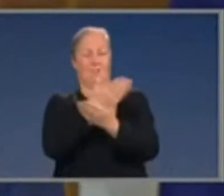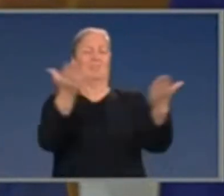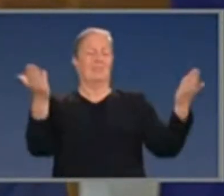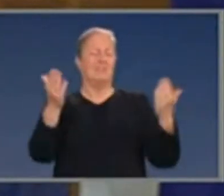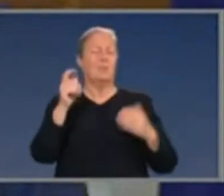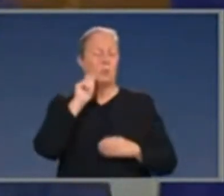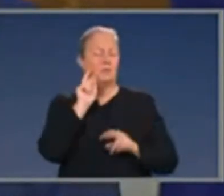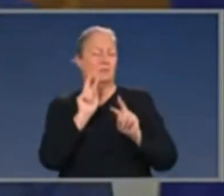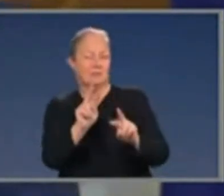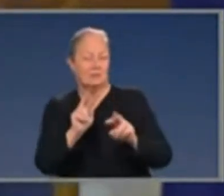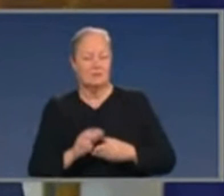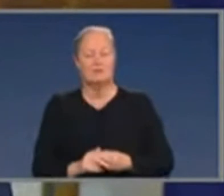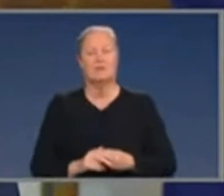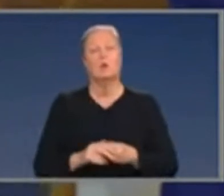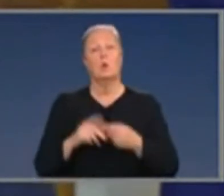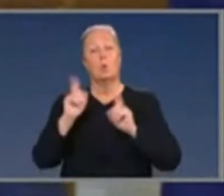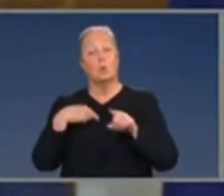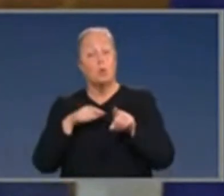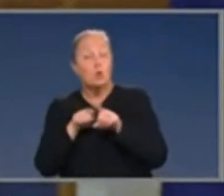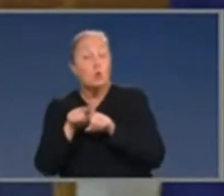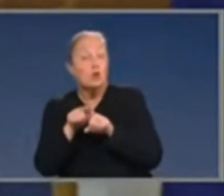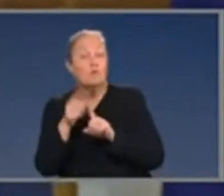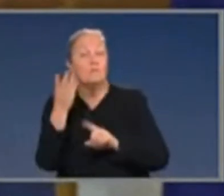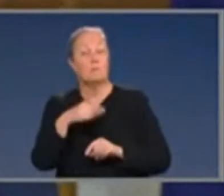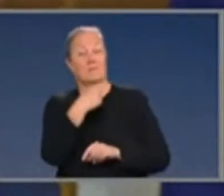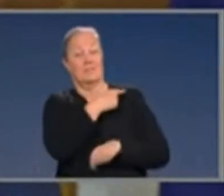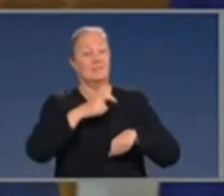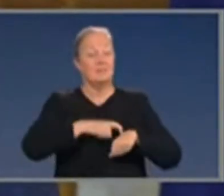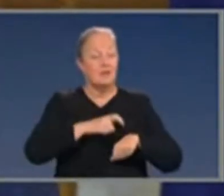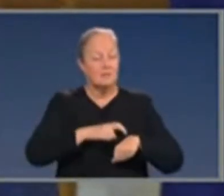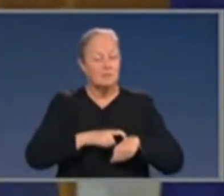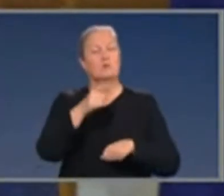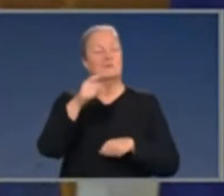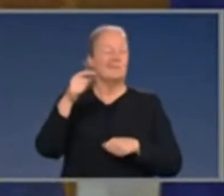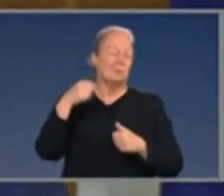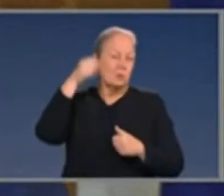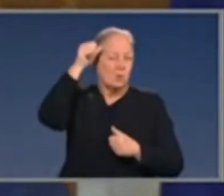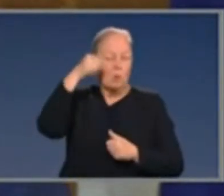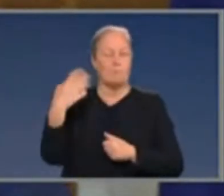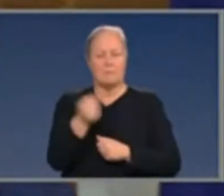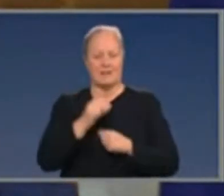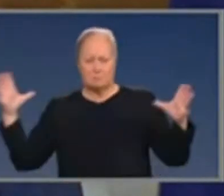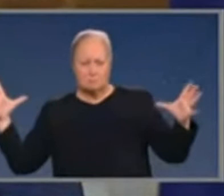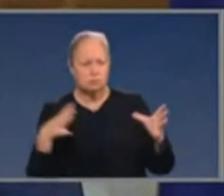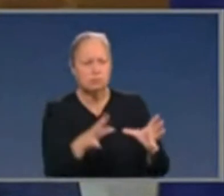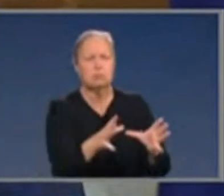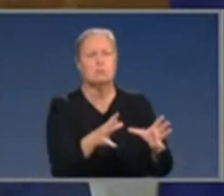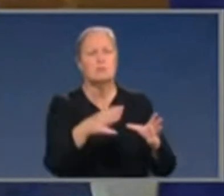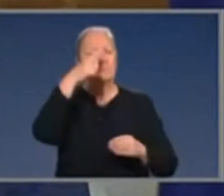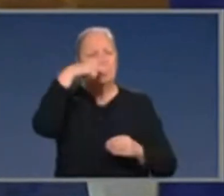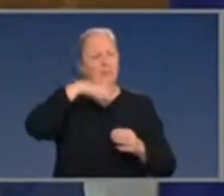talked about on many occasions. The lessons are that you need to cohort people. You need to obviously